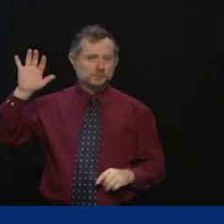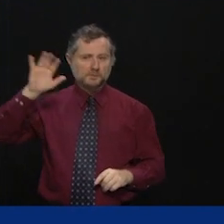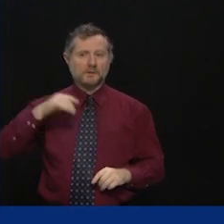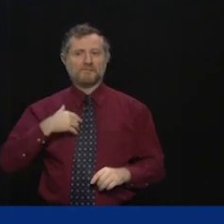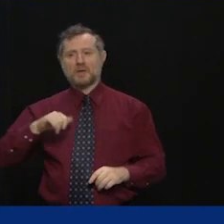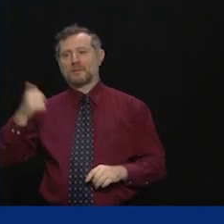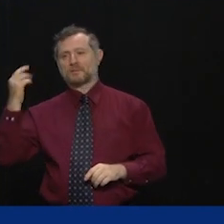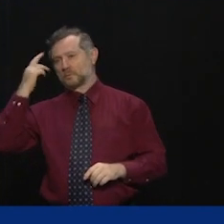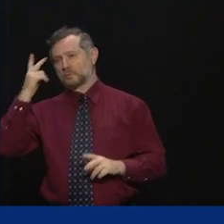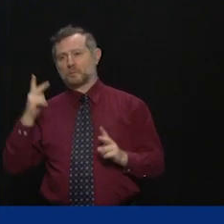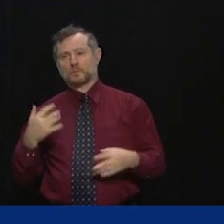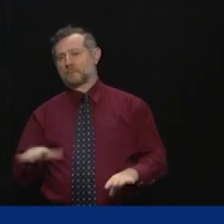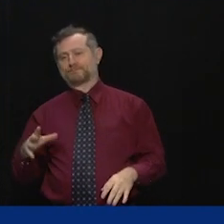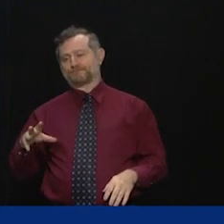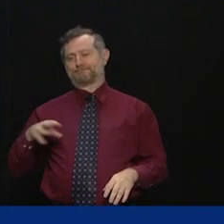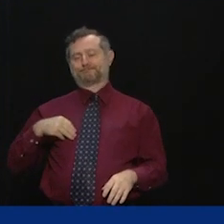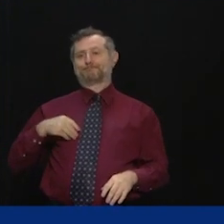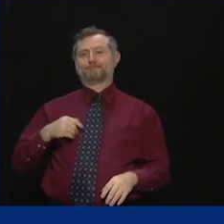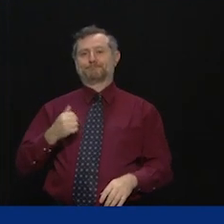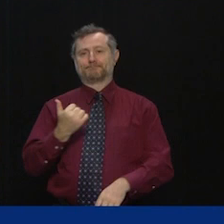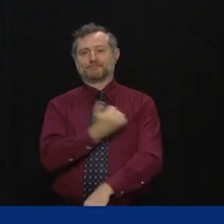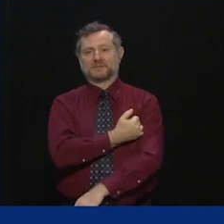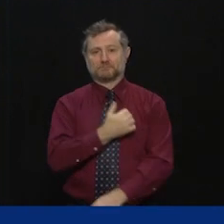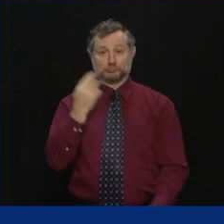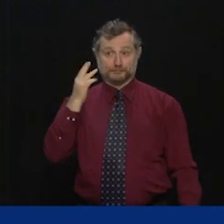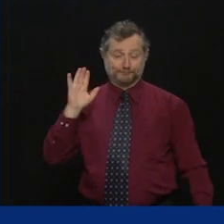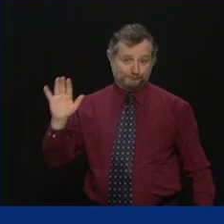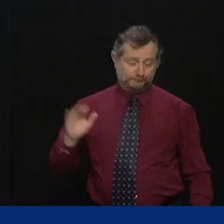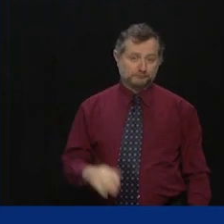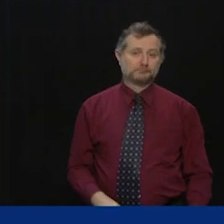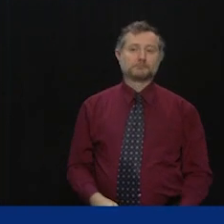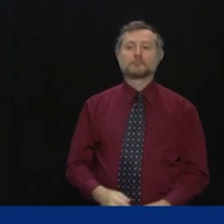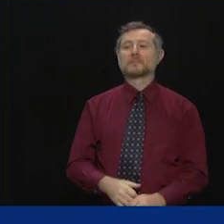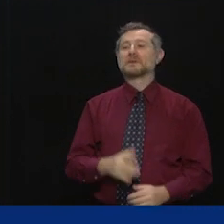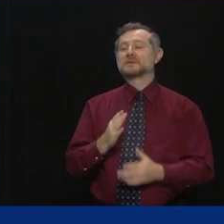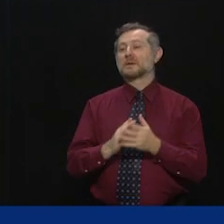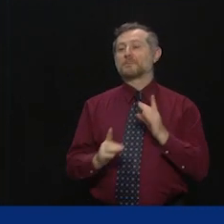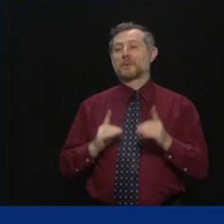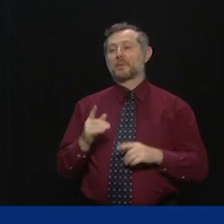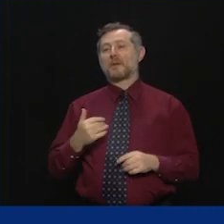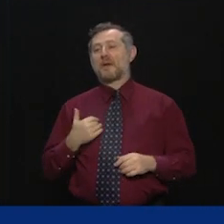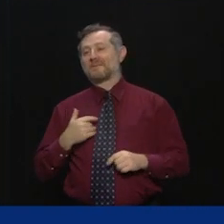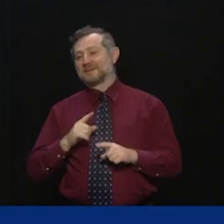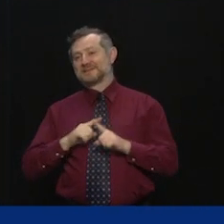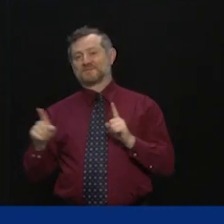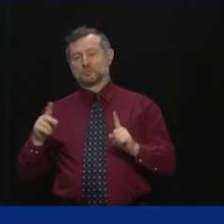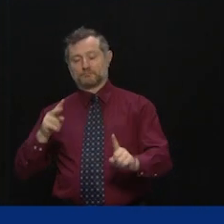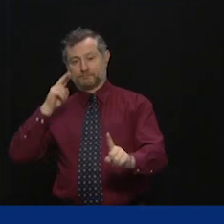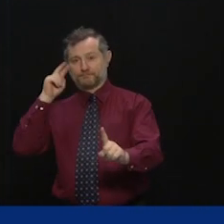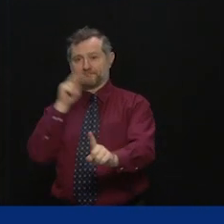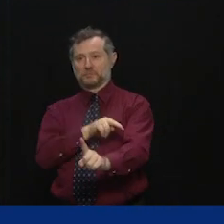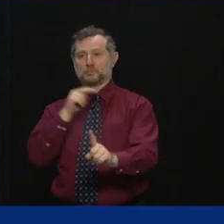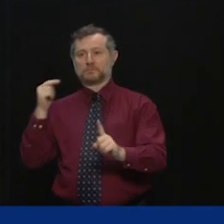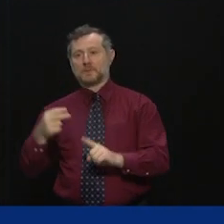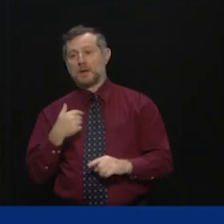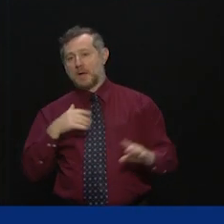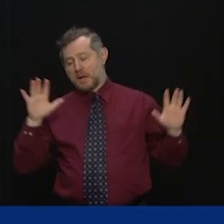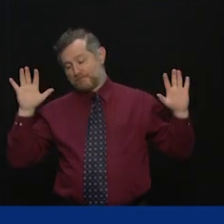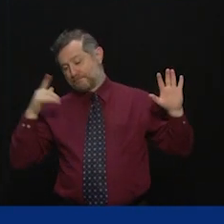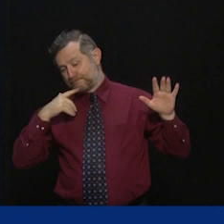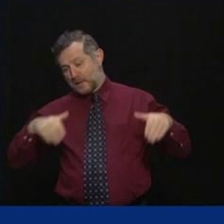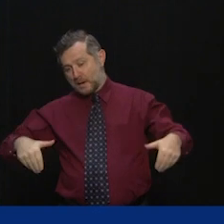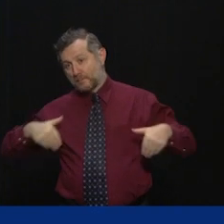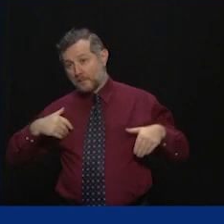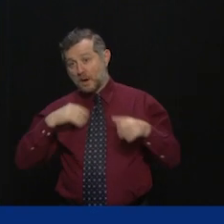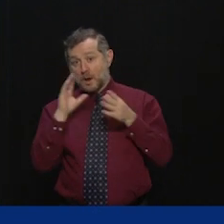people are not being vaccinated. It's not the excess. It's a different philosophy is all I'll say. And those are the areas we've been focusing our